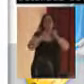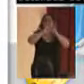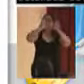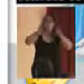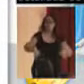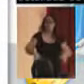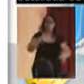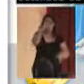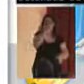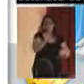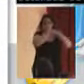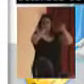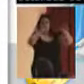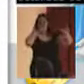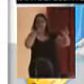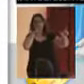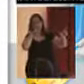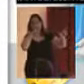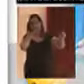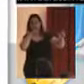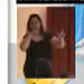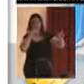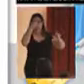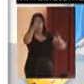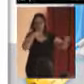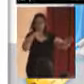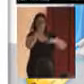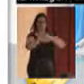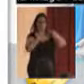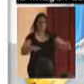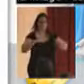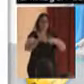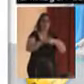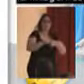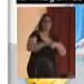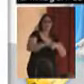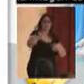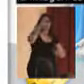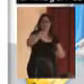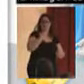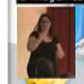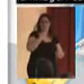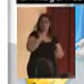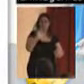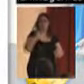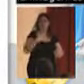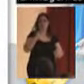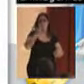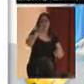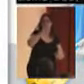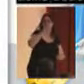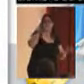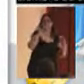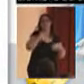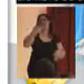of the image, and then the description will be immediately after the image. And if the image is used for only aesthetic reasonings, they will